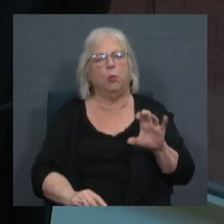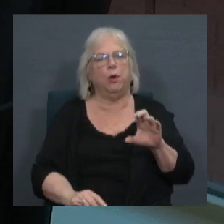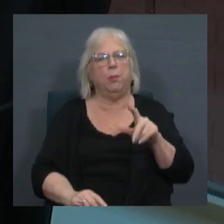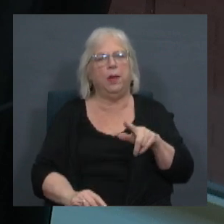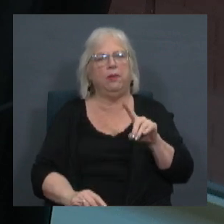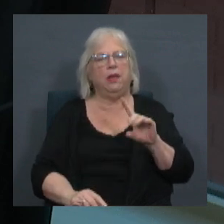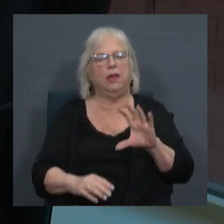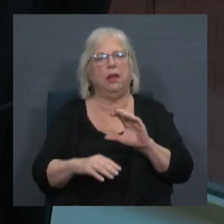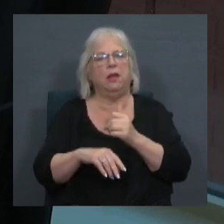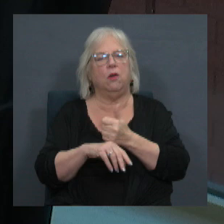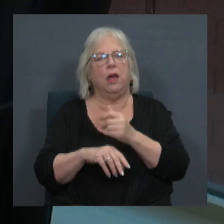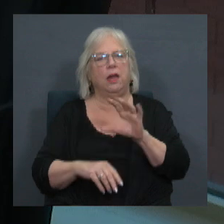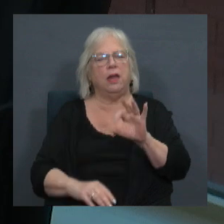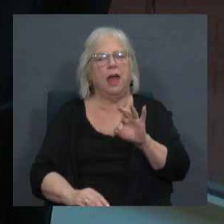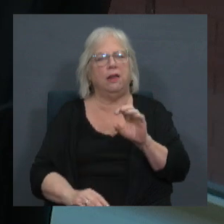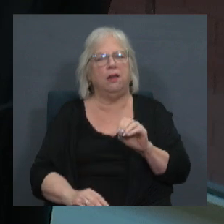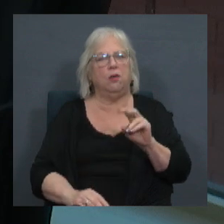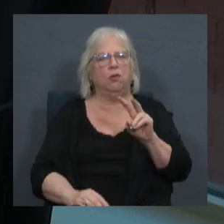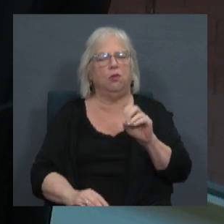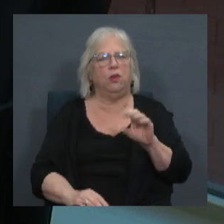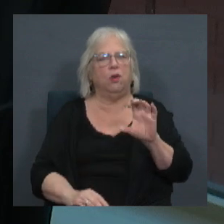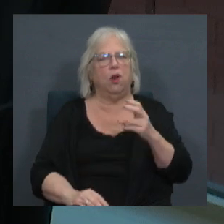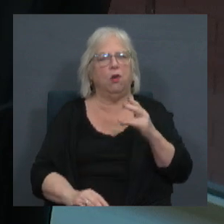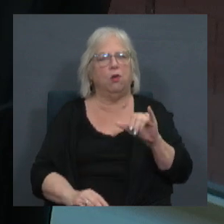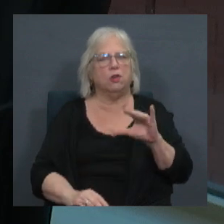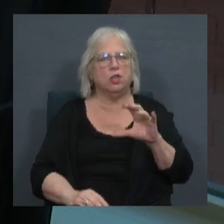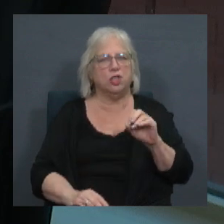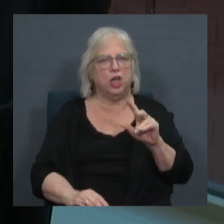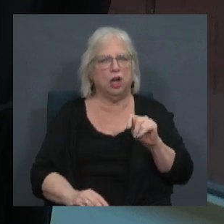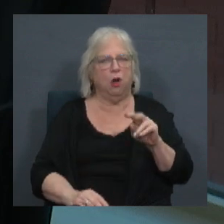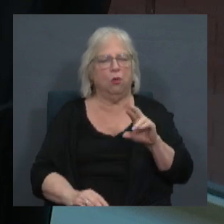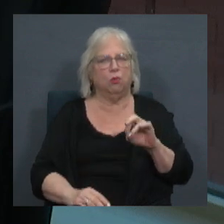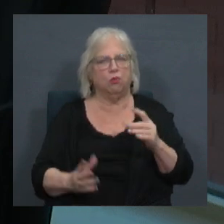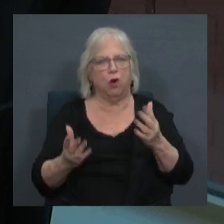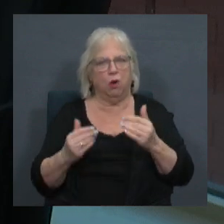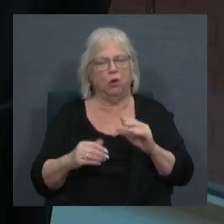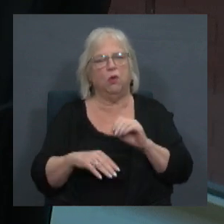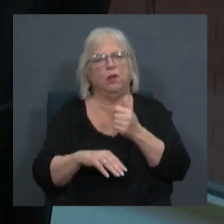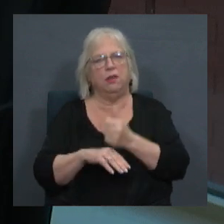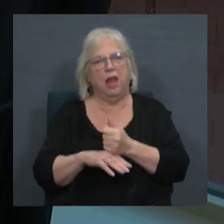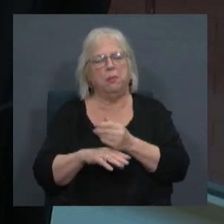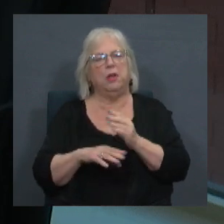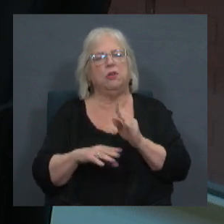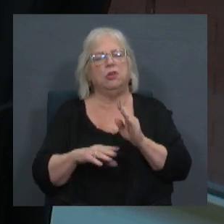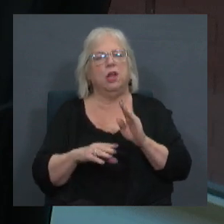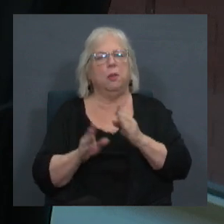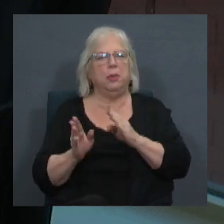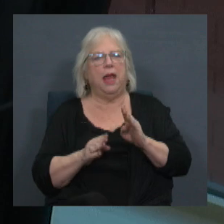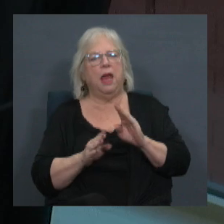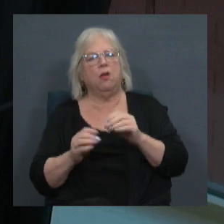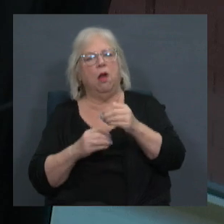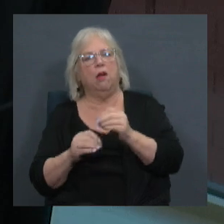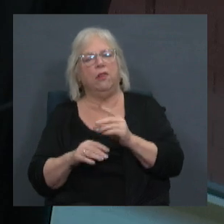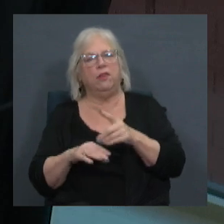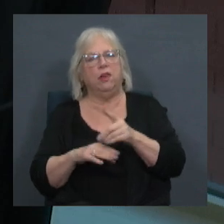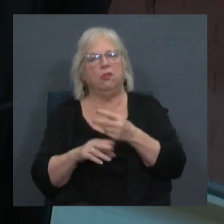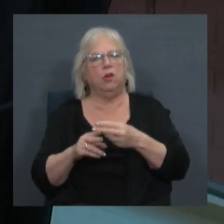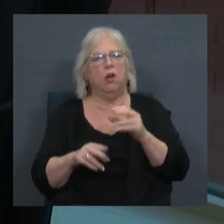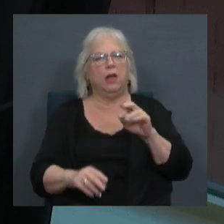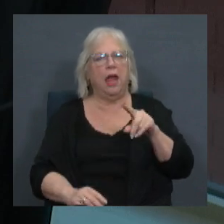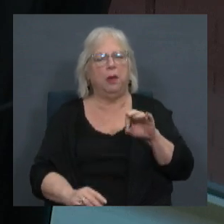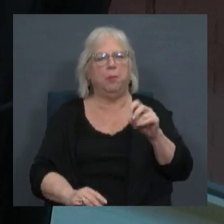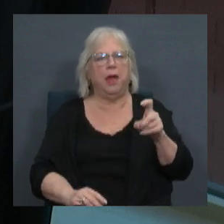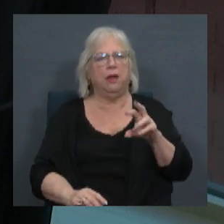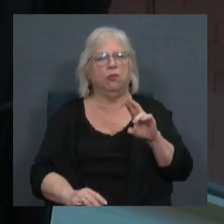at 9020 Chico Road. An ordinance to approve a planned zoning development and to establish a planned office district titled Apex Real